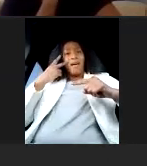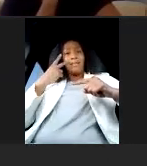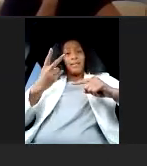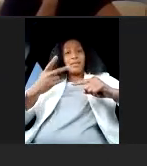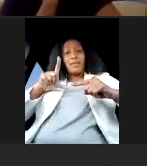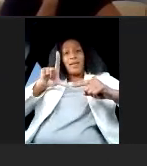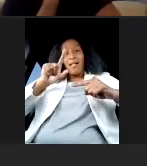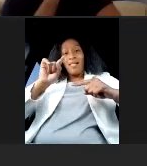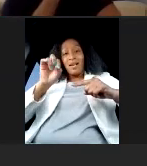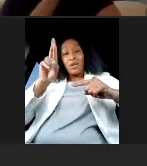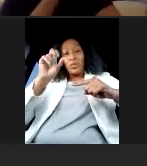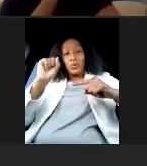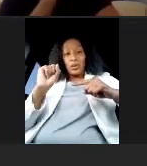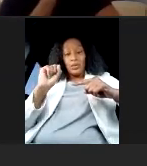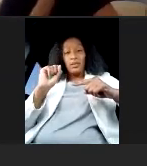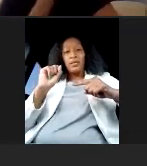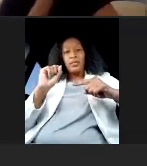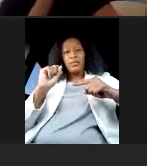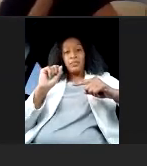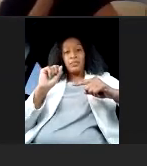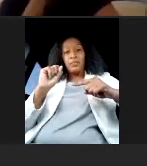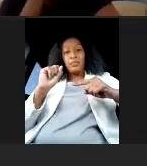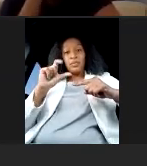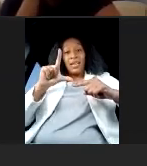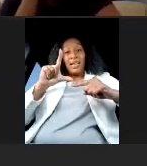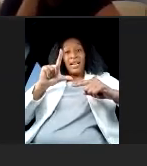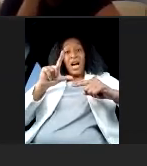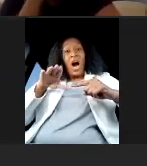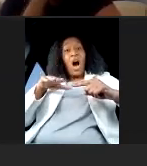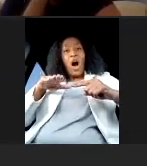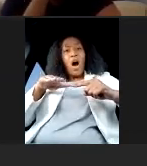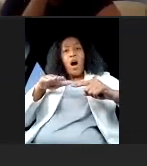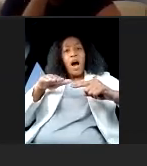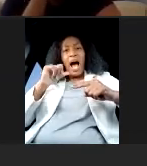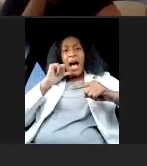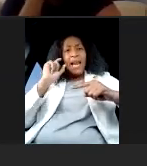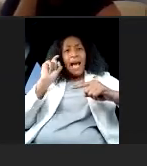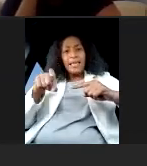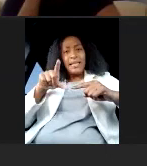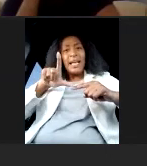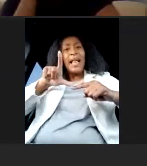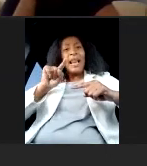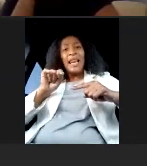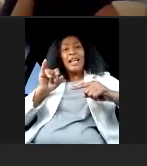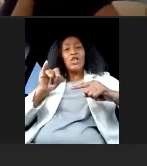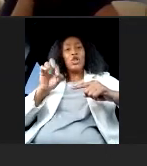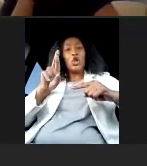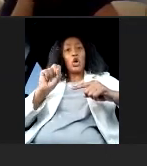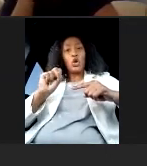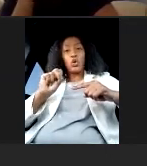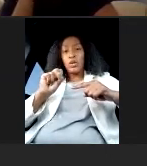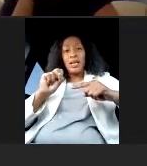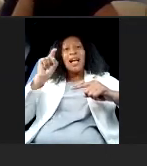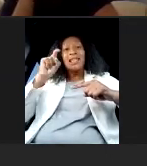I have to convert my liters to milliliters because they didn't ask me how many liters were in a quart. They asked me how